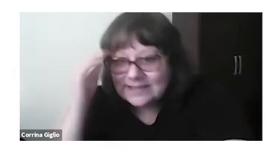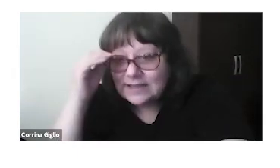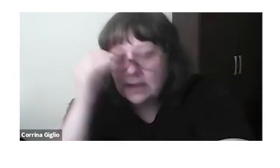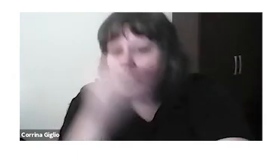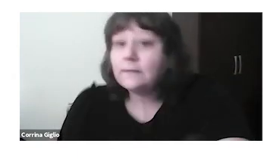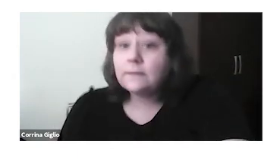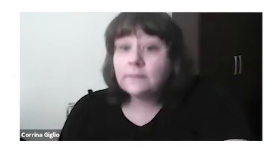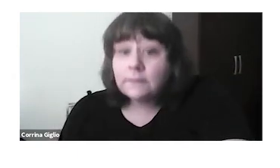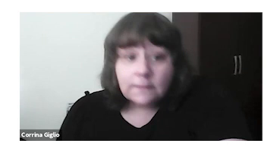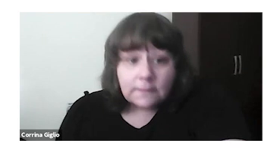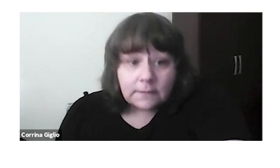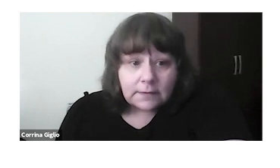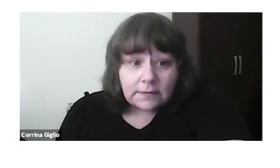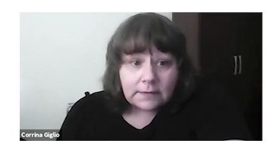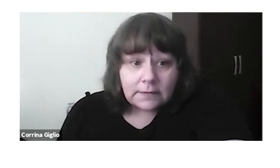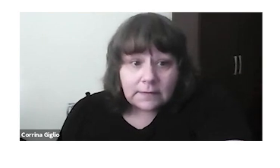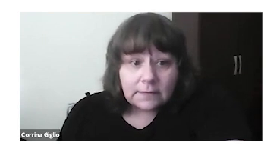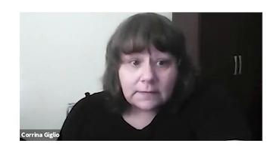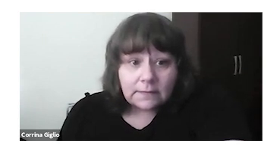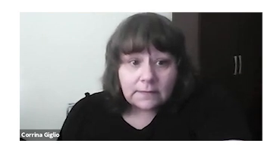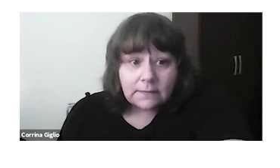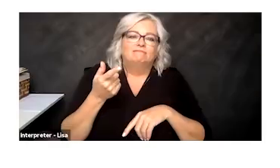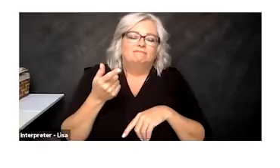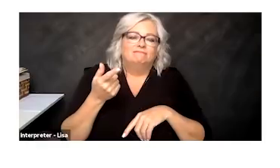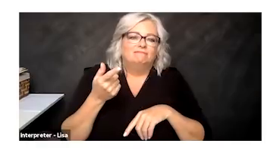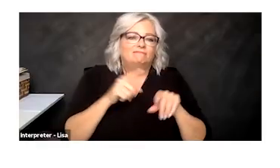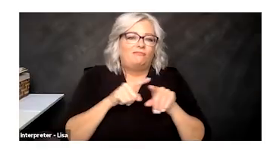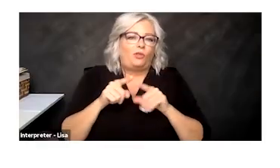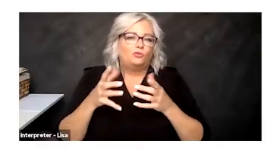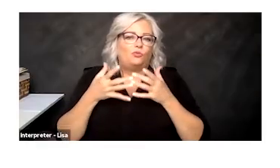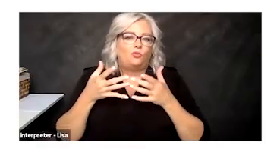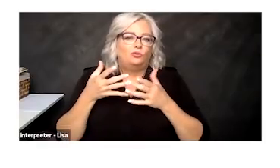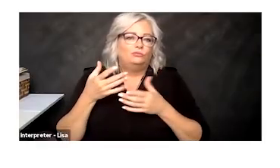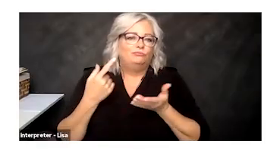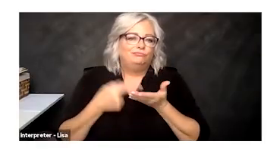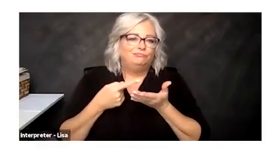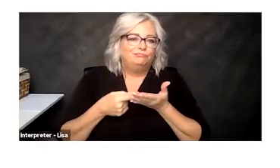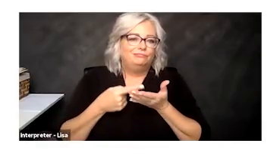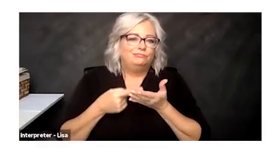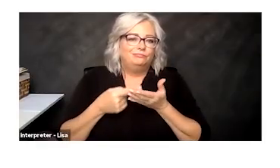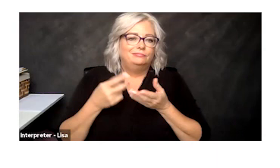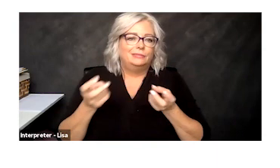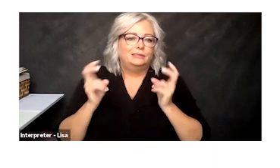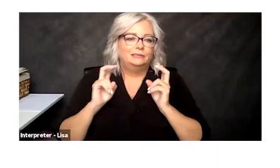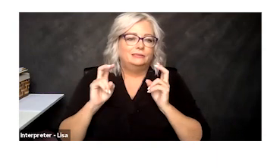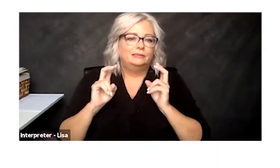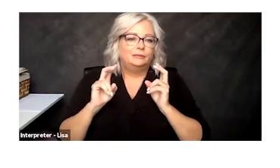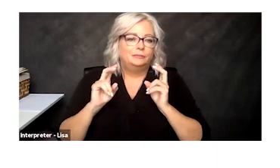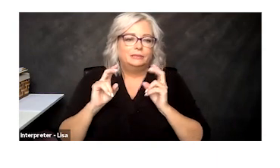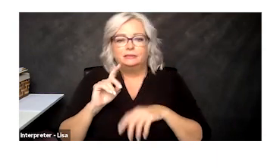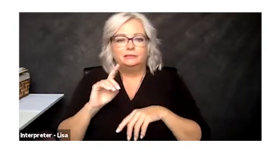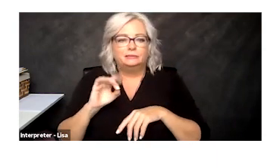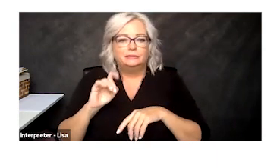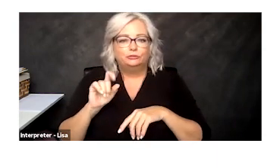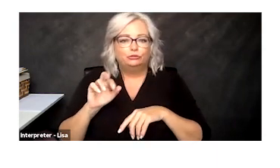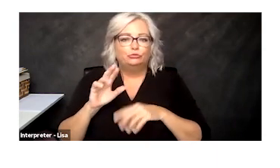All right. We also, of course, want to talk about the topic du jour, cultural